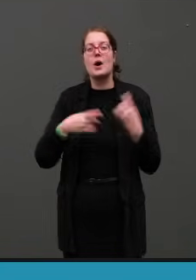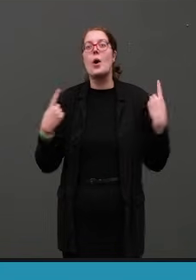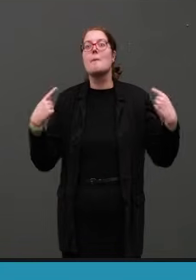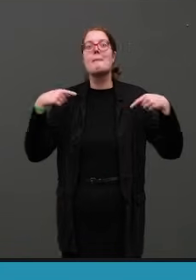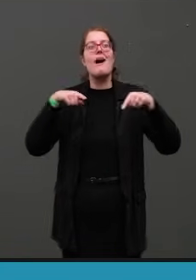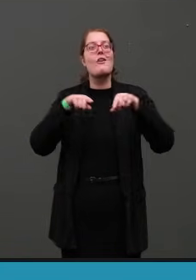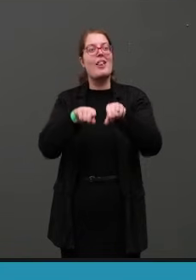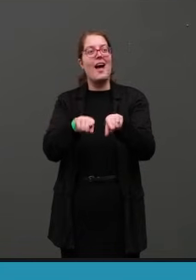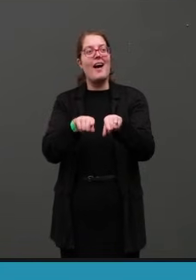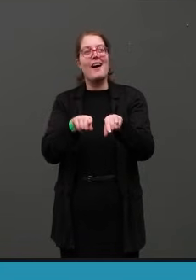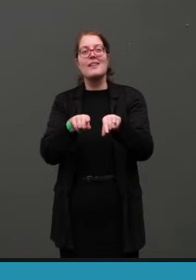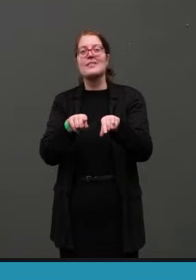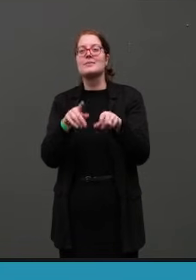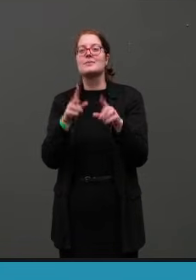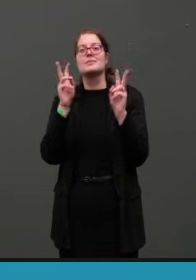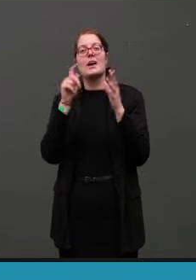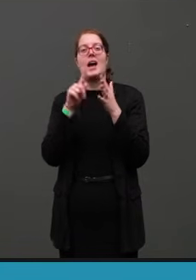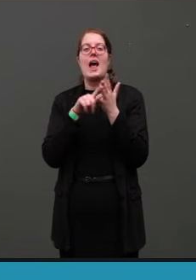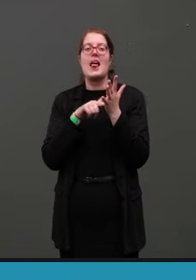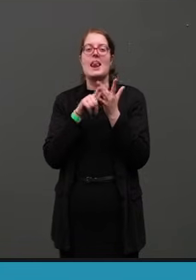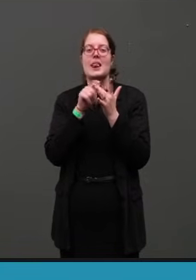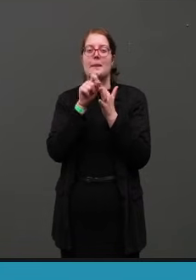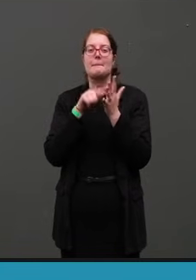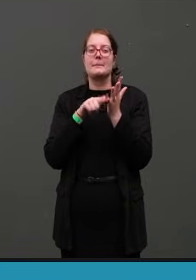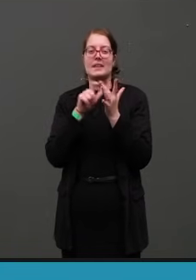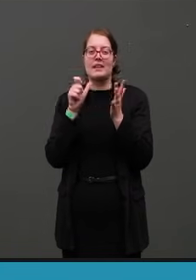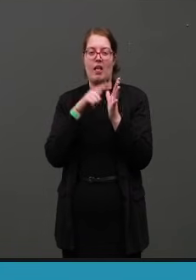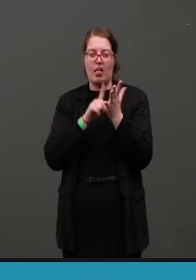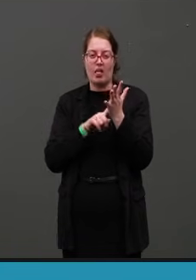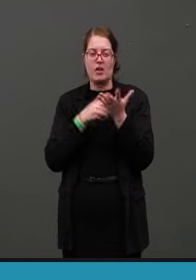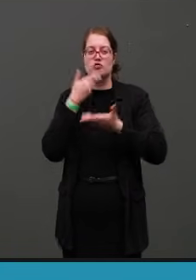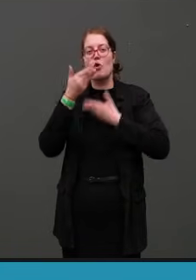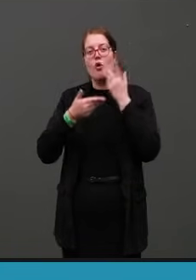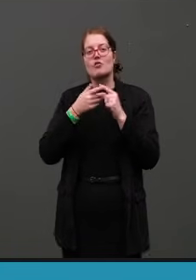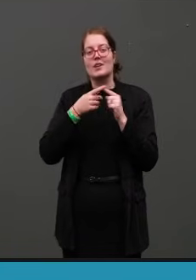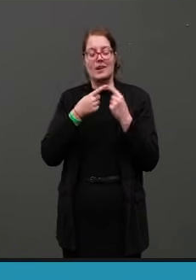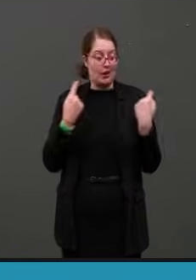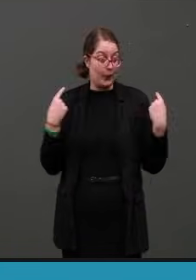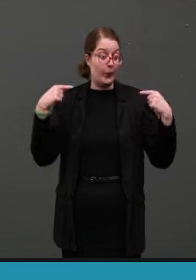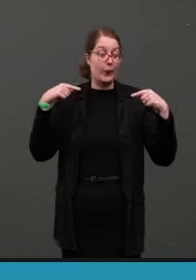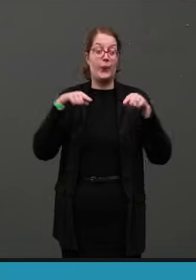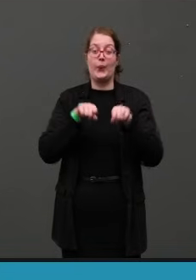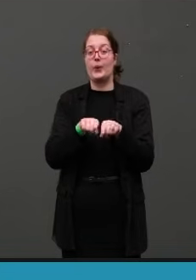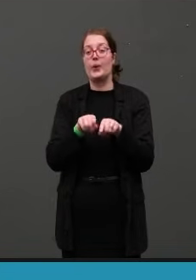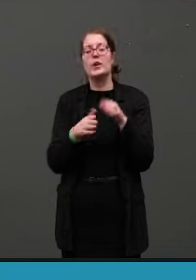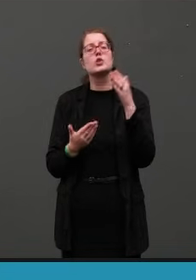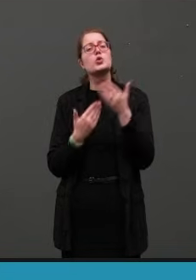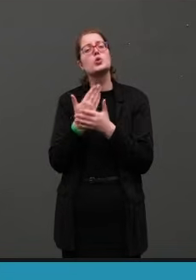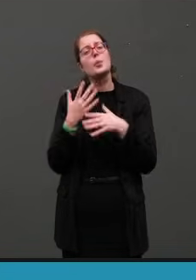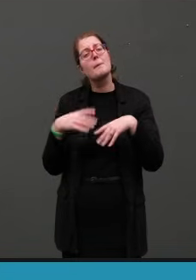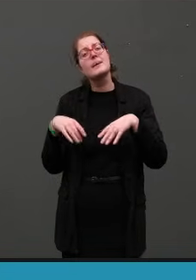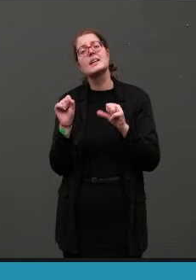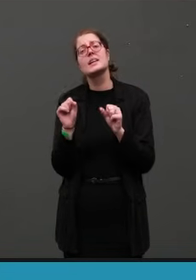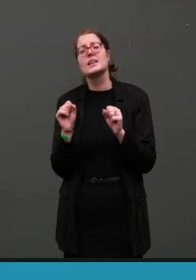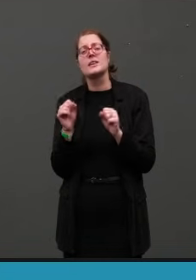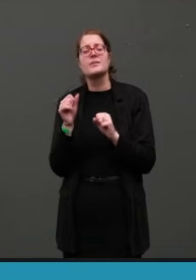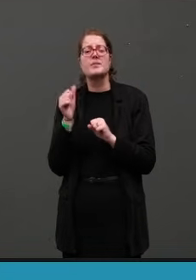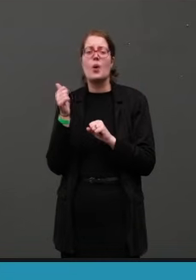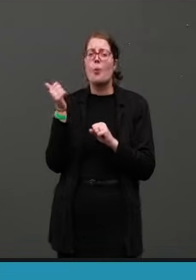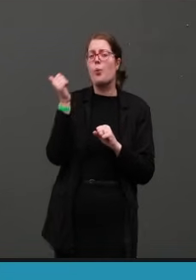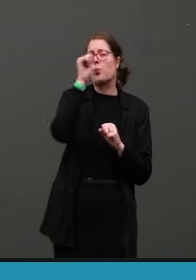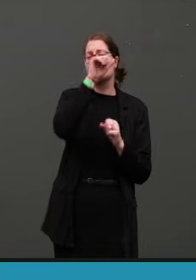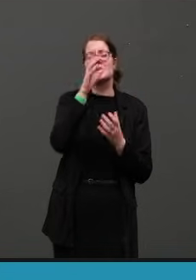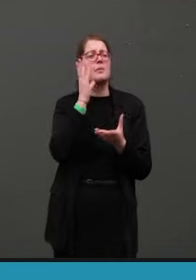what's called an elliptical story shape. Moving on to a new beginning, one that suggests that the wisdom gained in victory